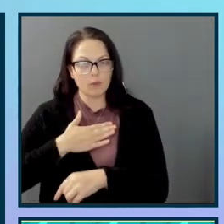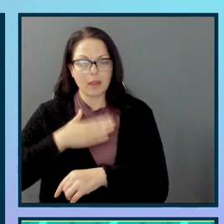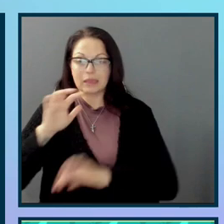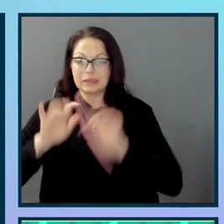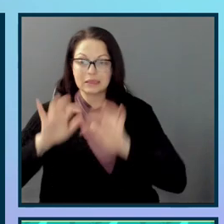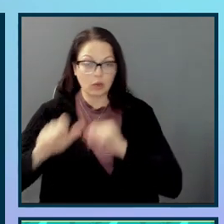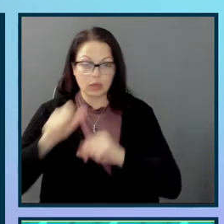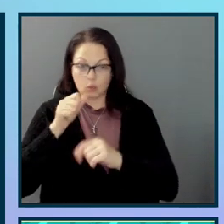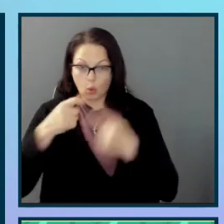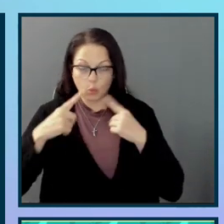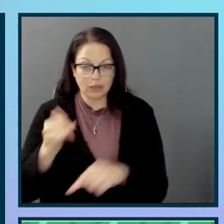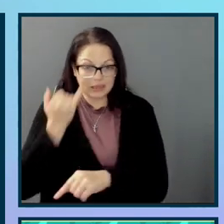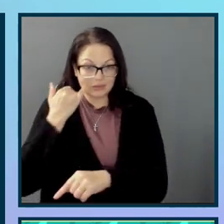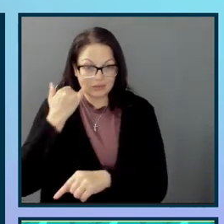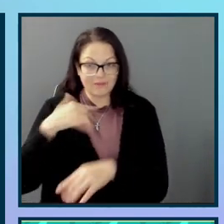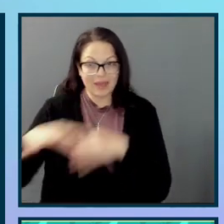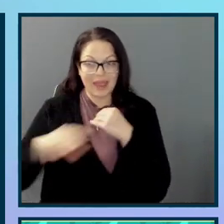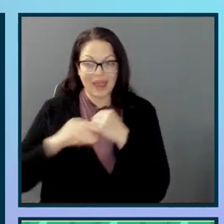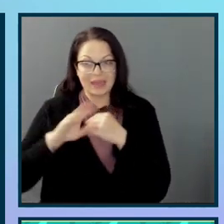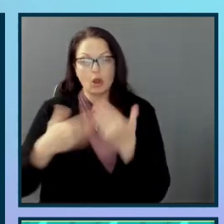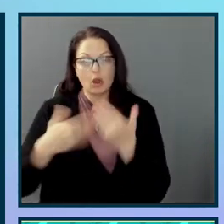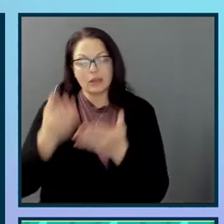even though I added all of the information that I did.